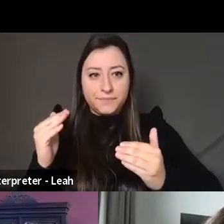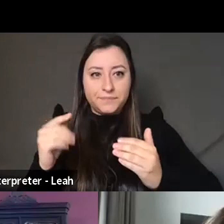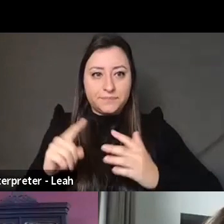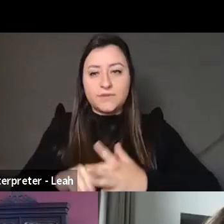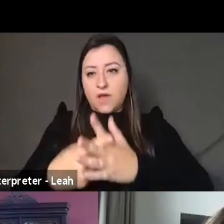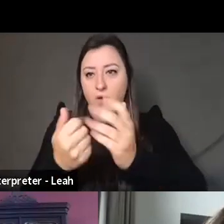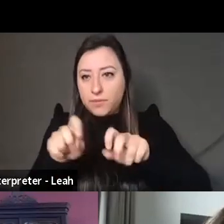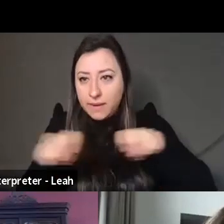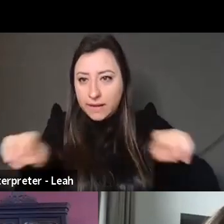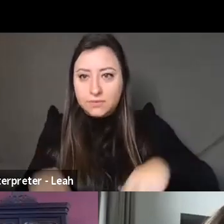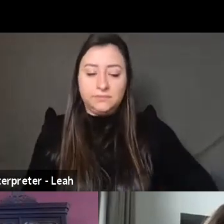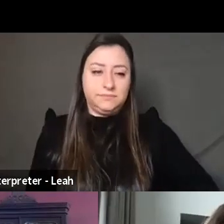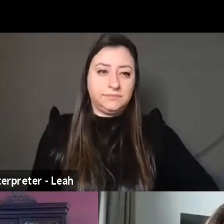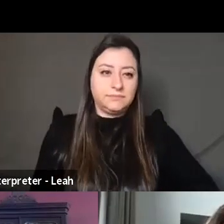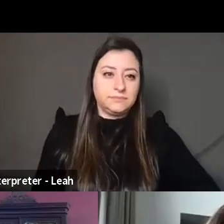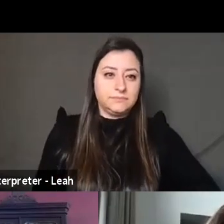the panel.